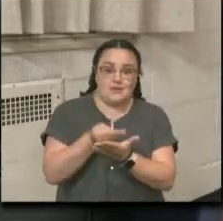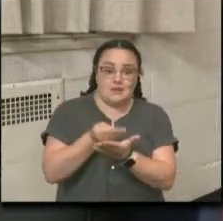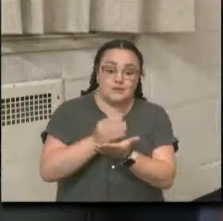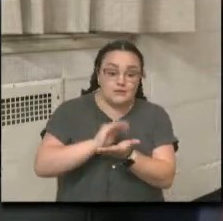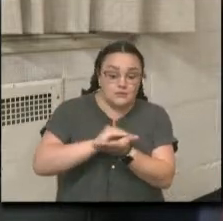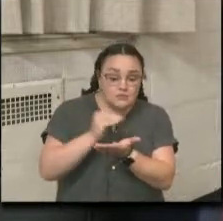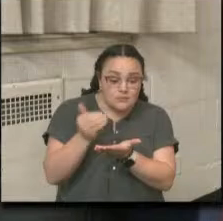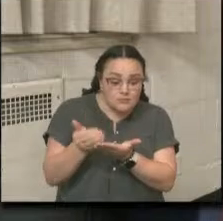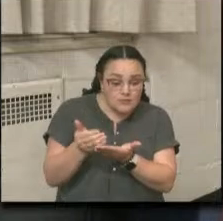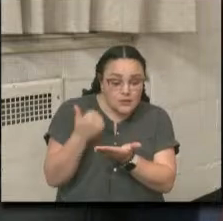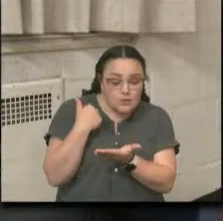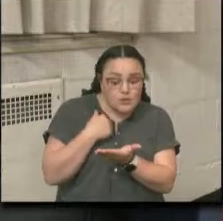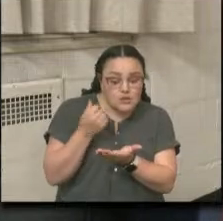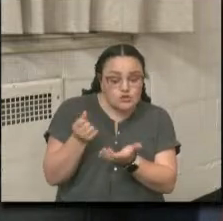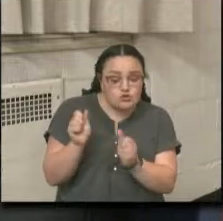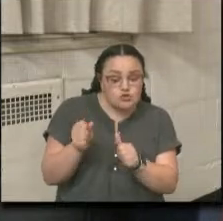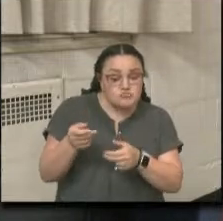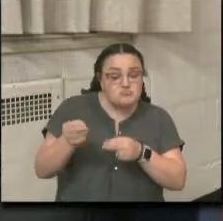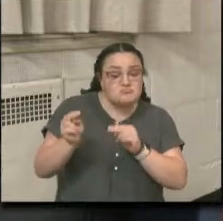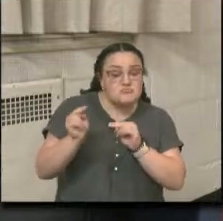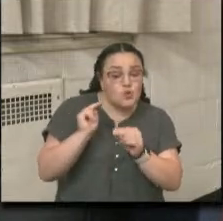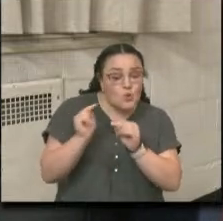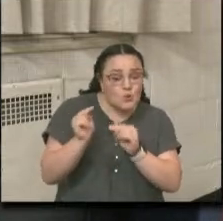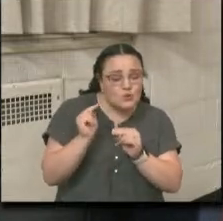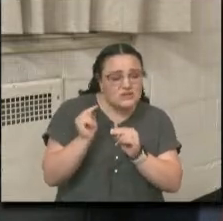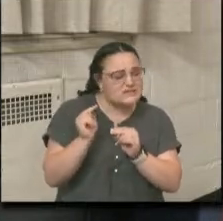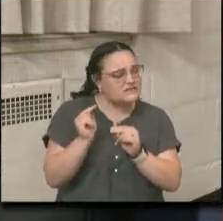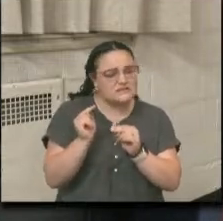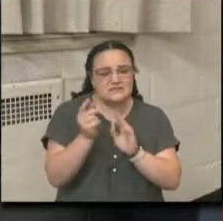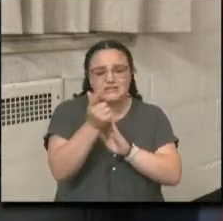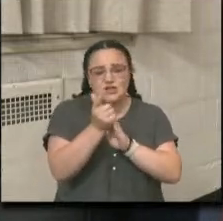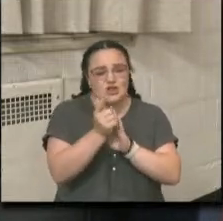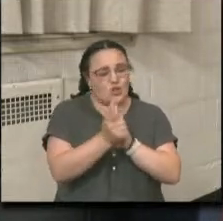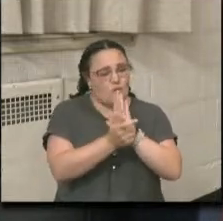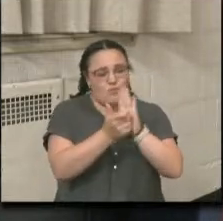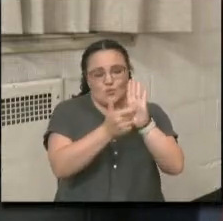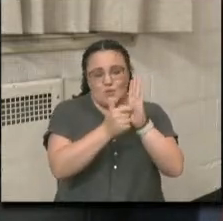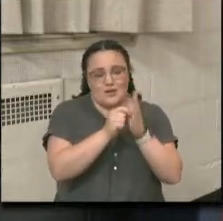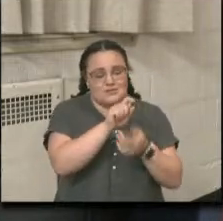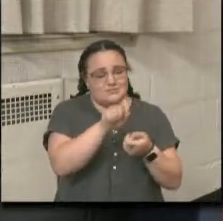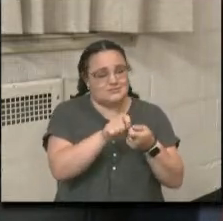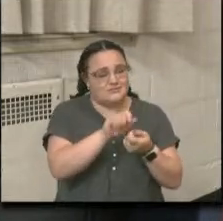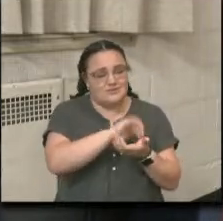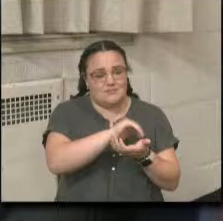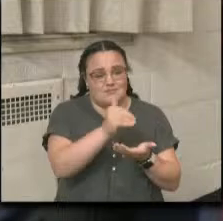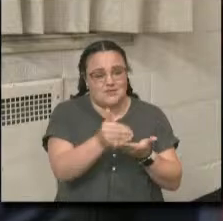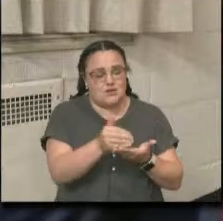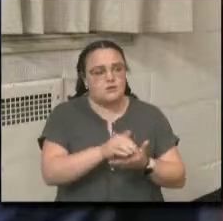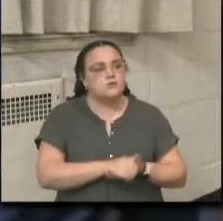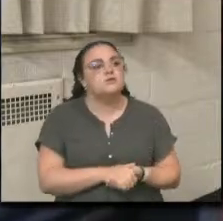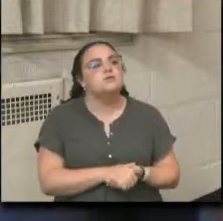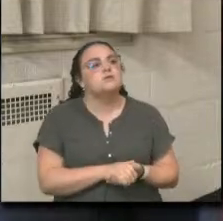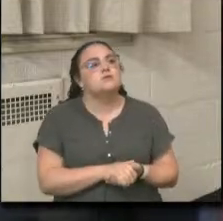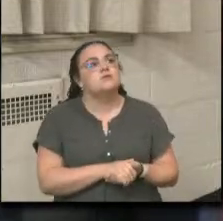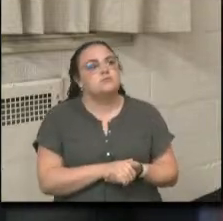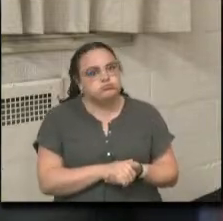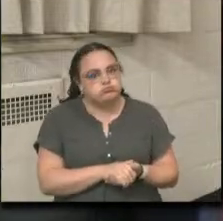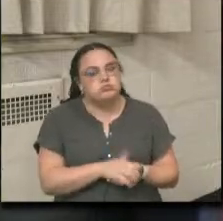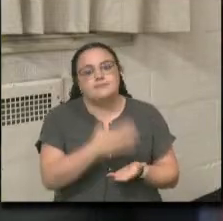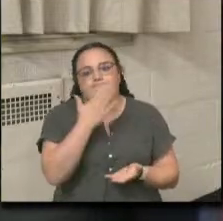could negotiate? Not from the legislative perspective, it's not. Thank you. I do appreciate